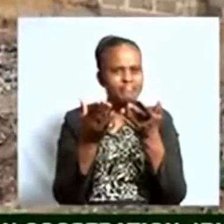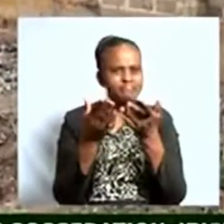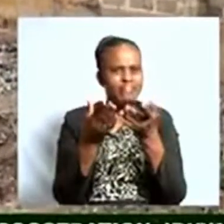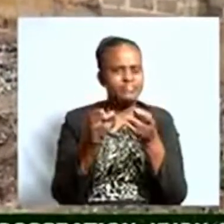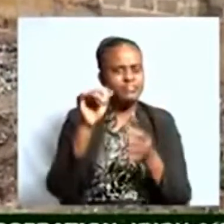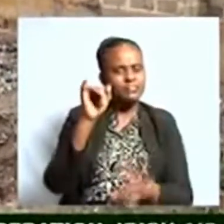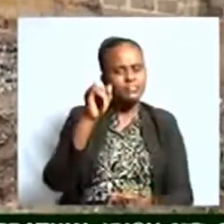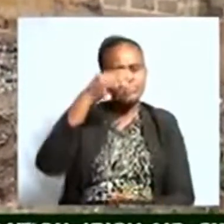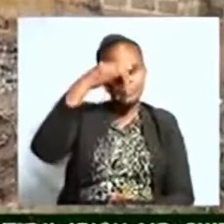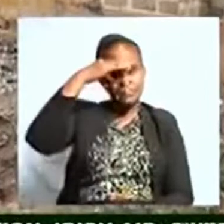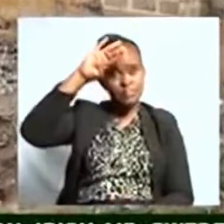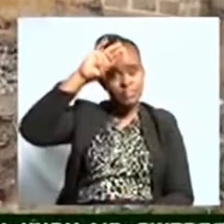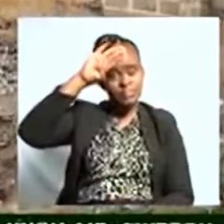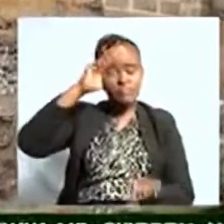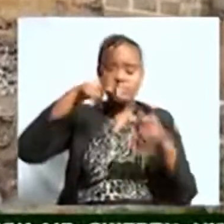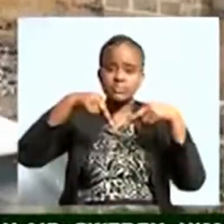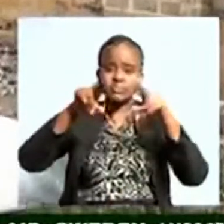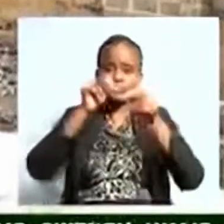Irish road, which you captured